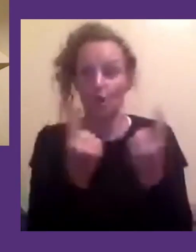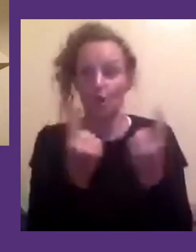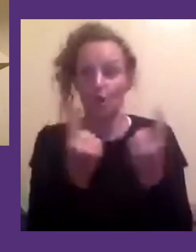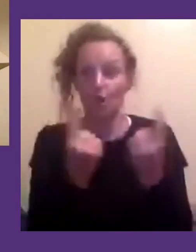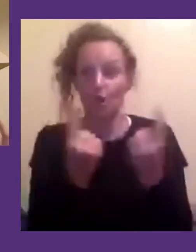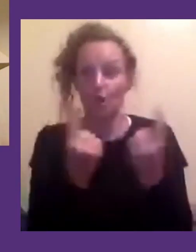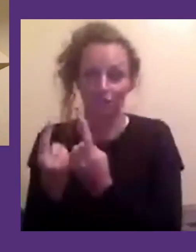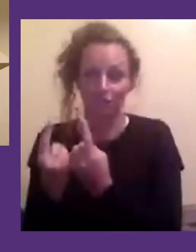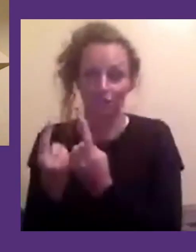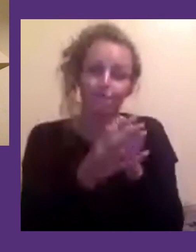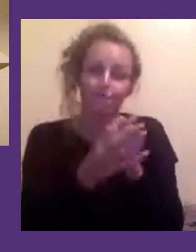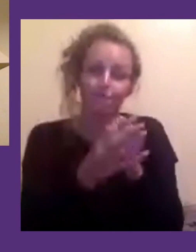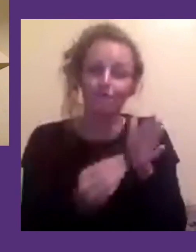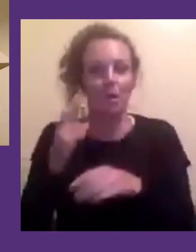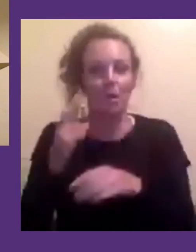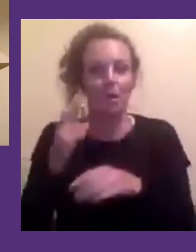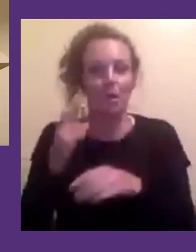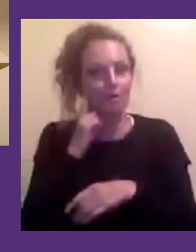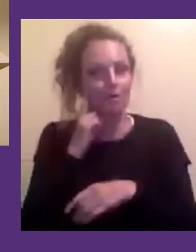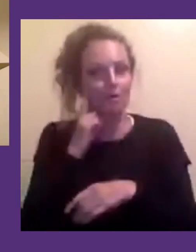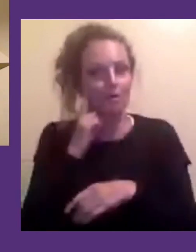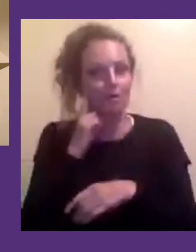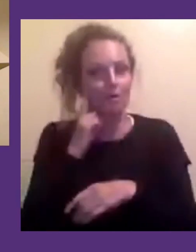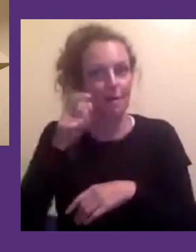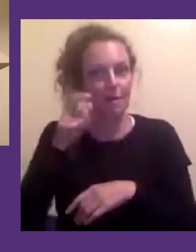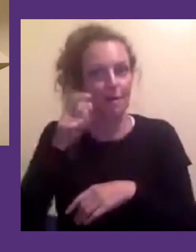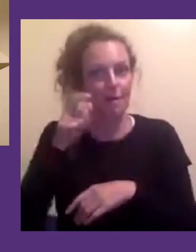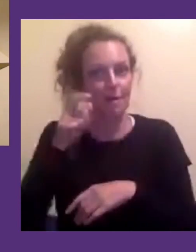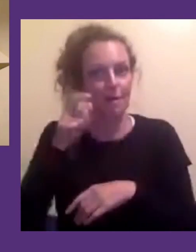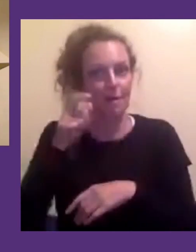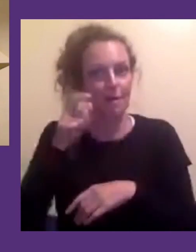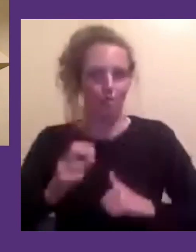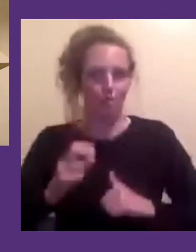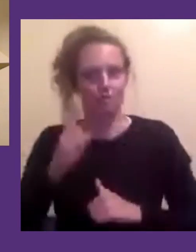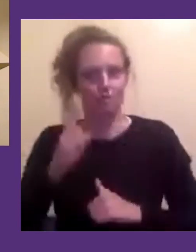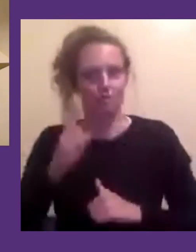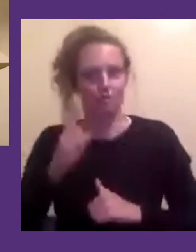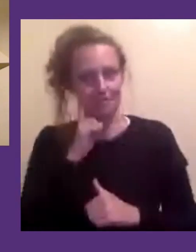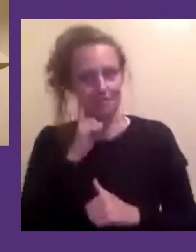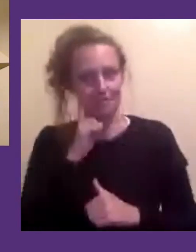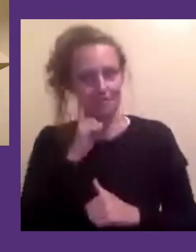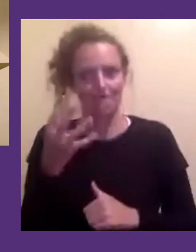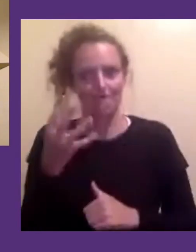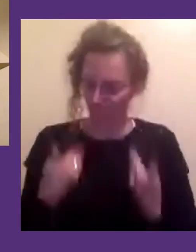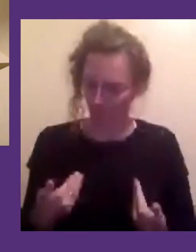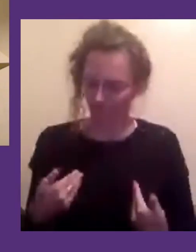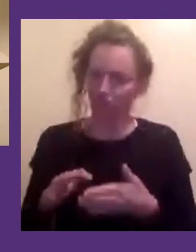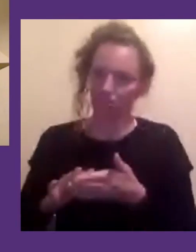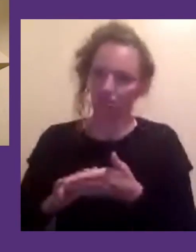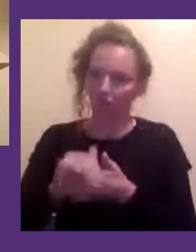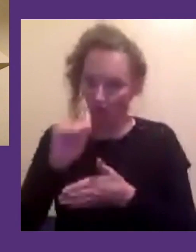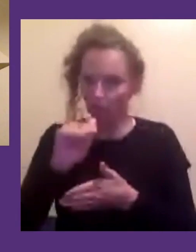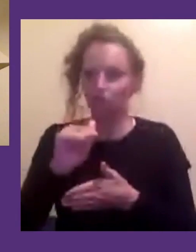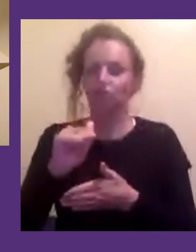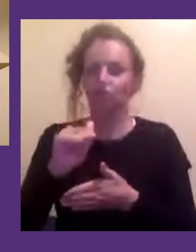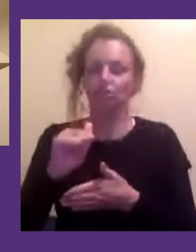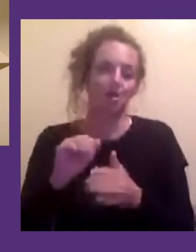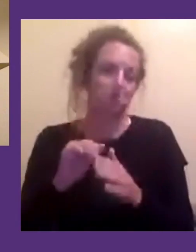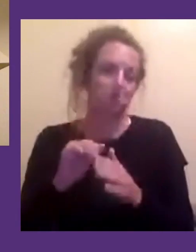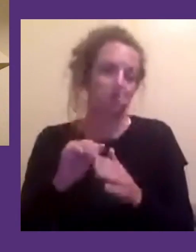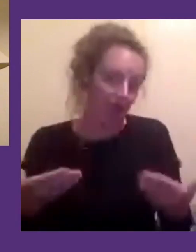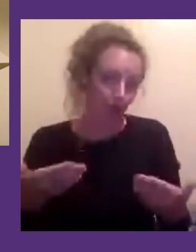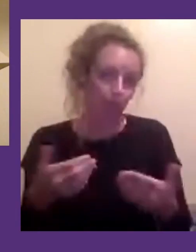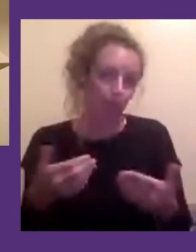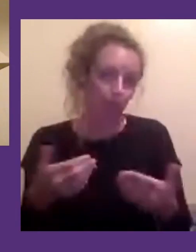be deaf and have a very rich culture. So the ending could reflect that, you